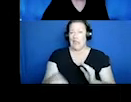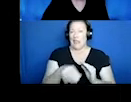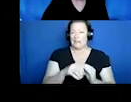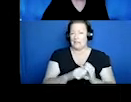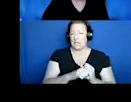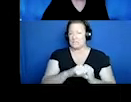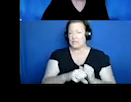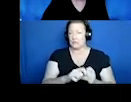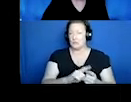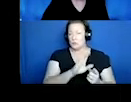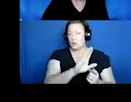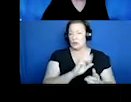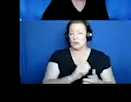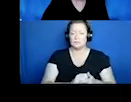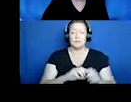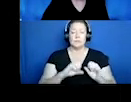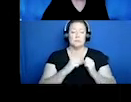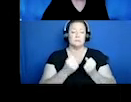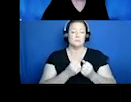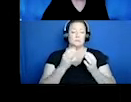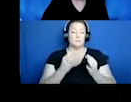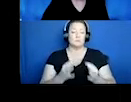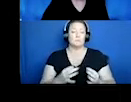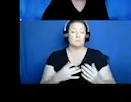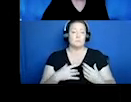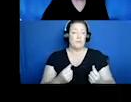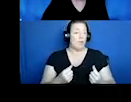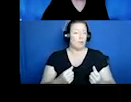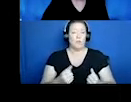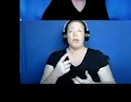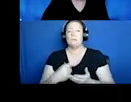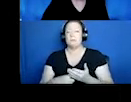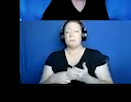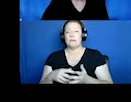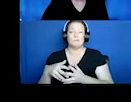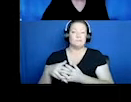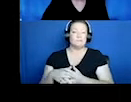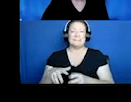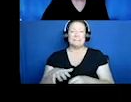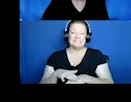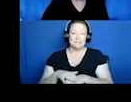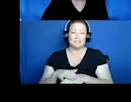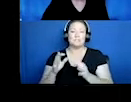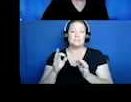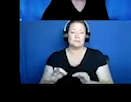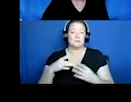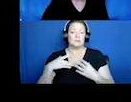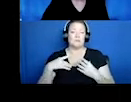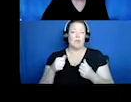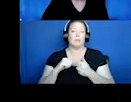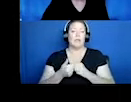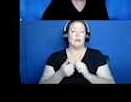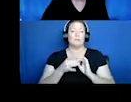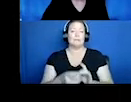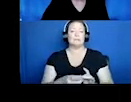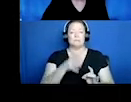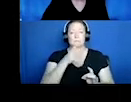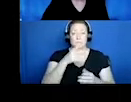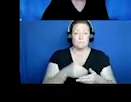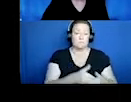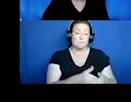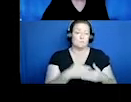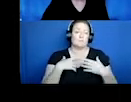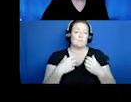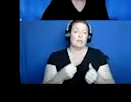well. So instead of social determinants of health, I'll be talking about Indigenous determinants of health and how they relate to maternal and infant health